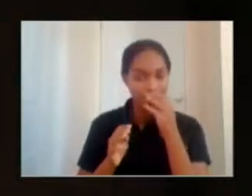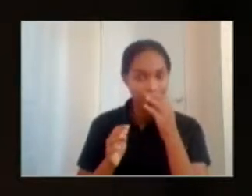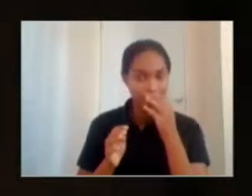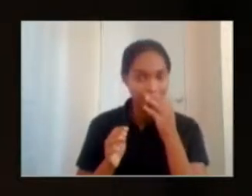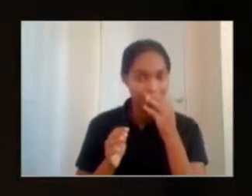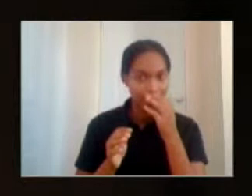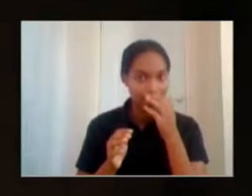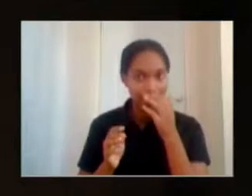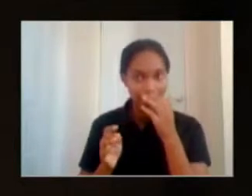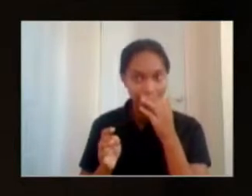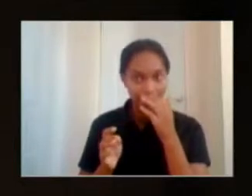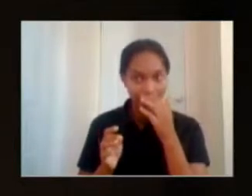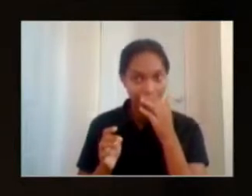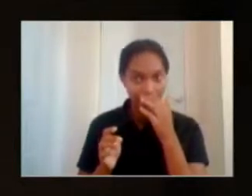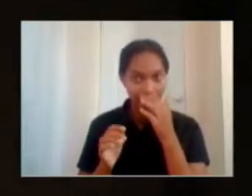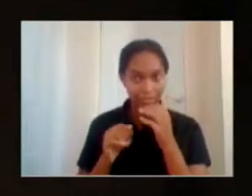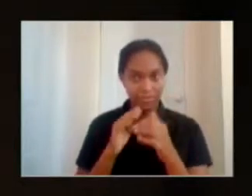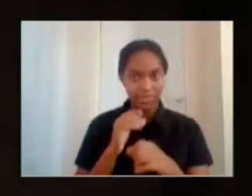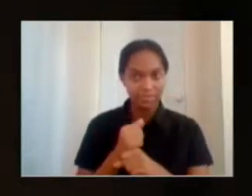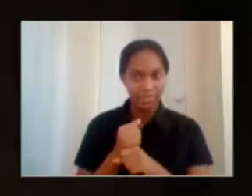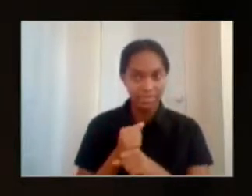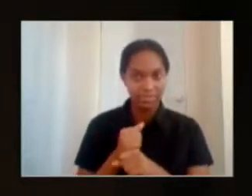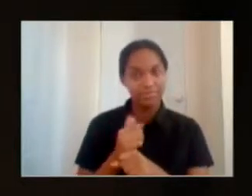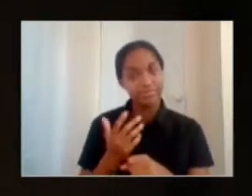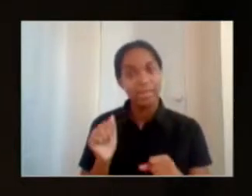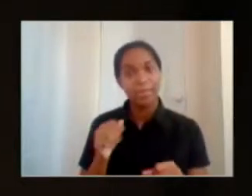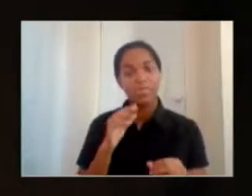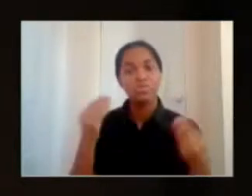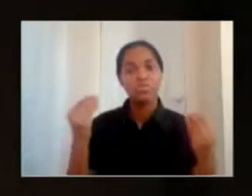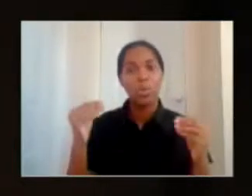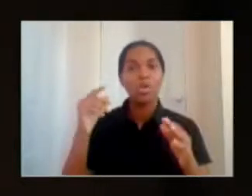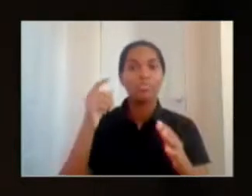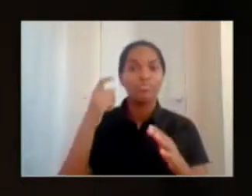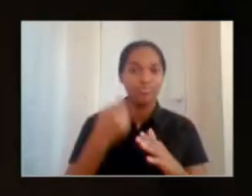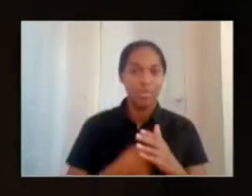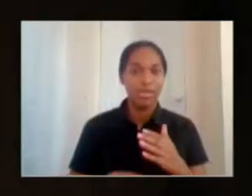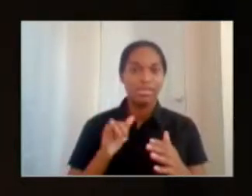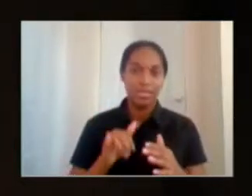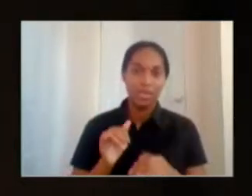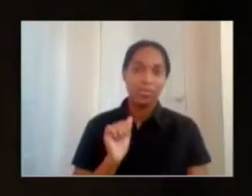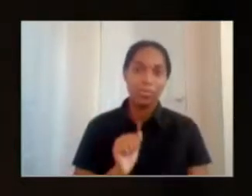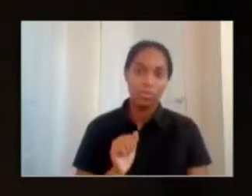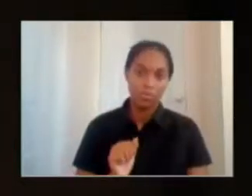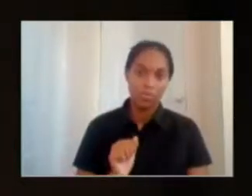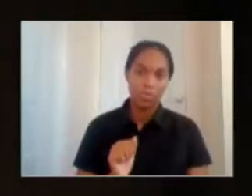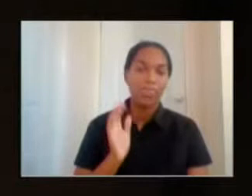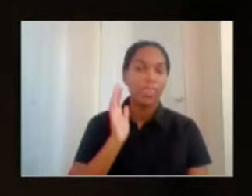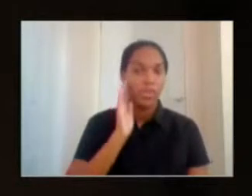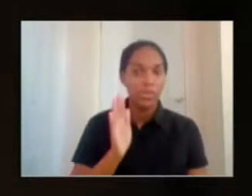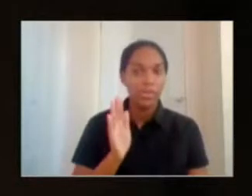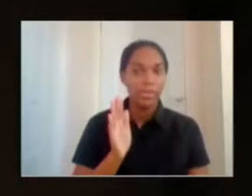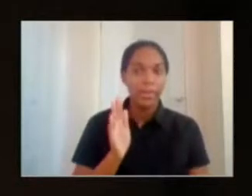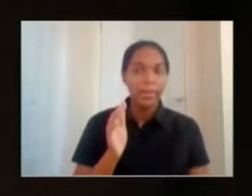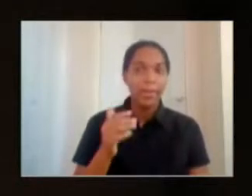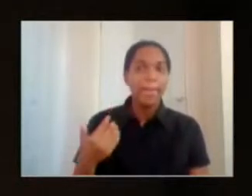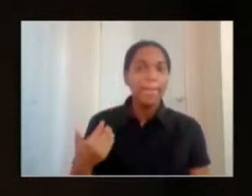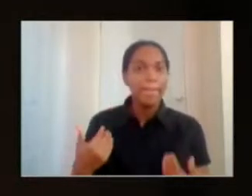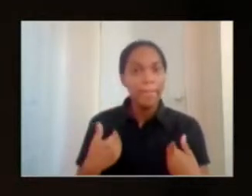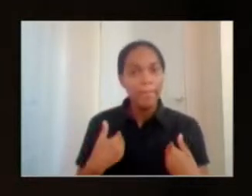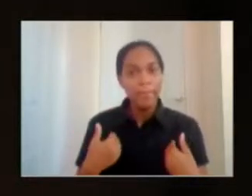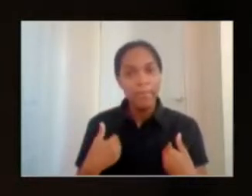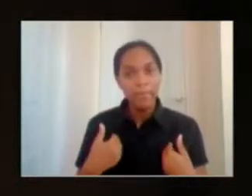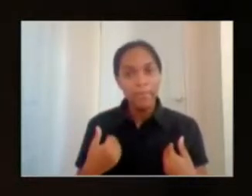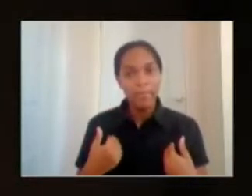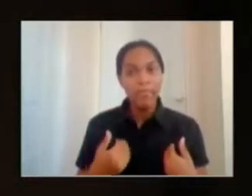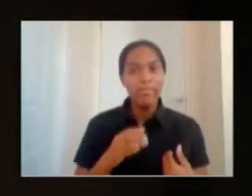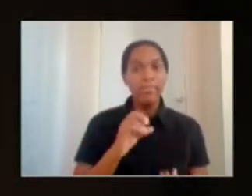made at sold at a price point that works will likely have a chip